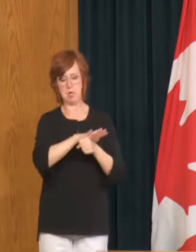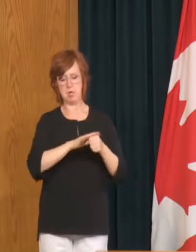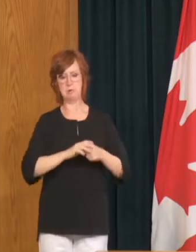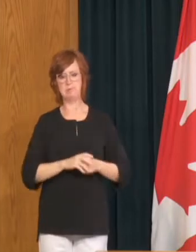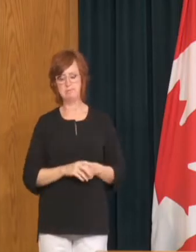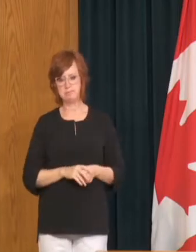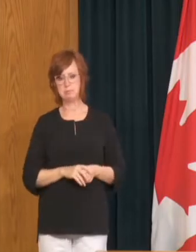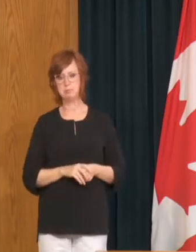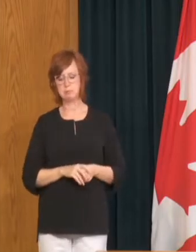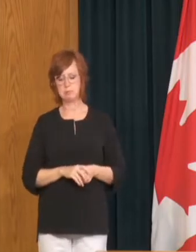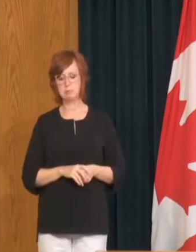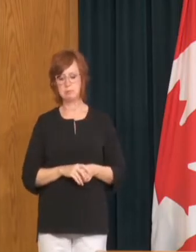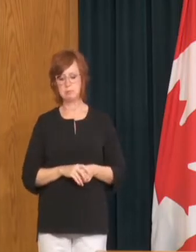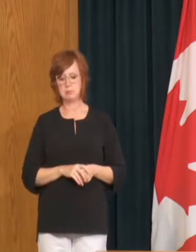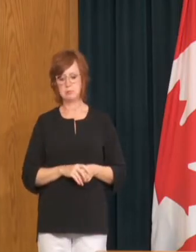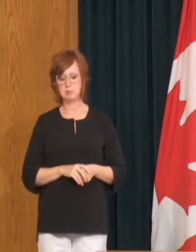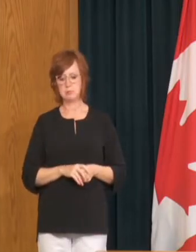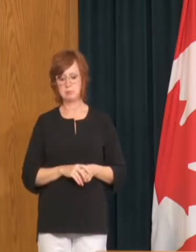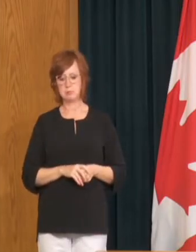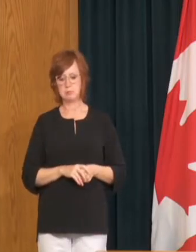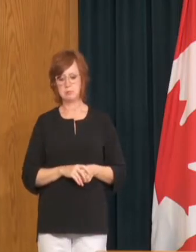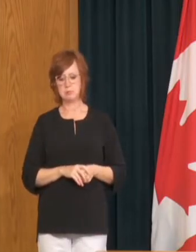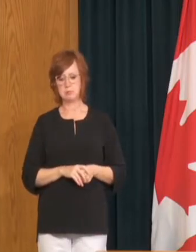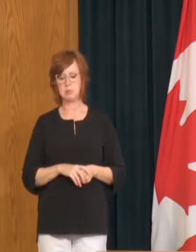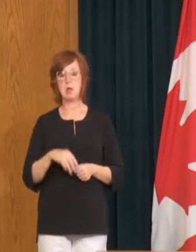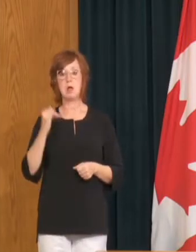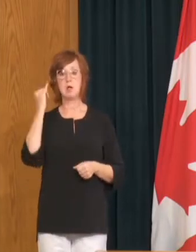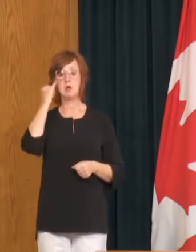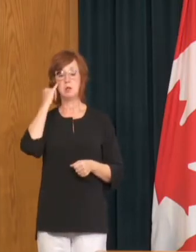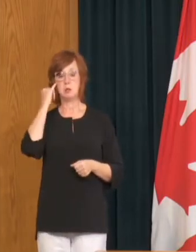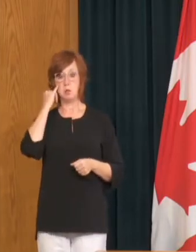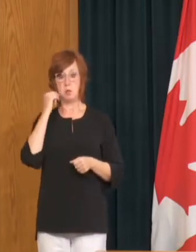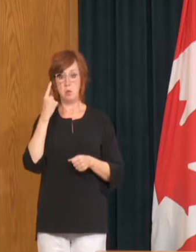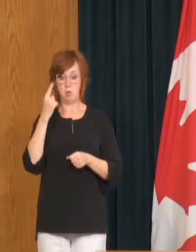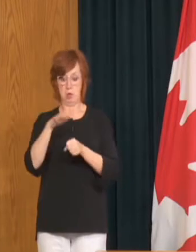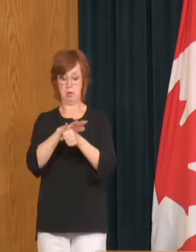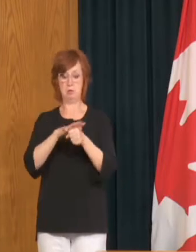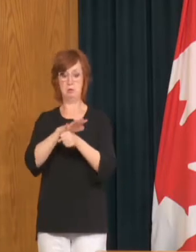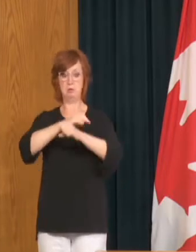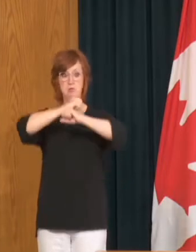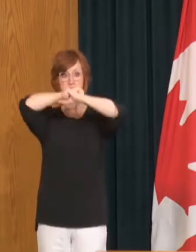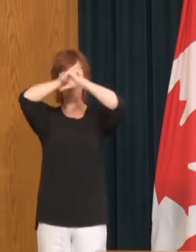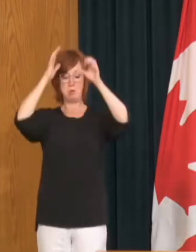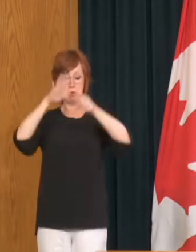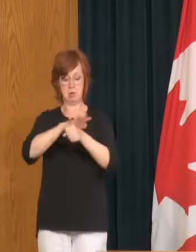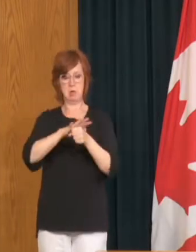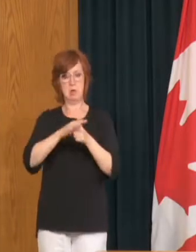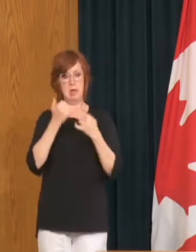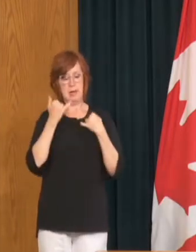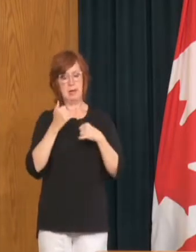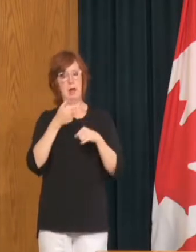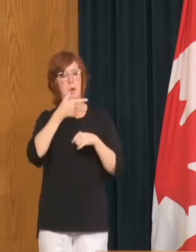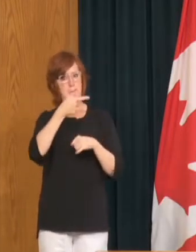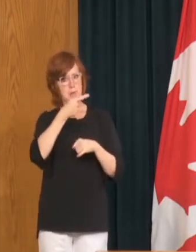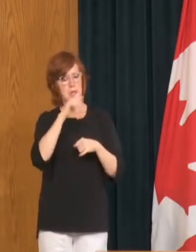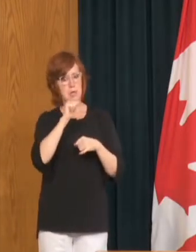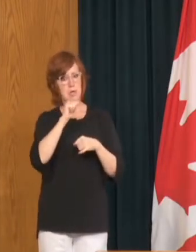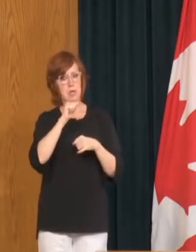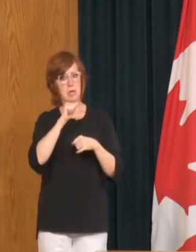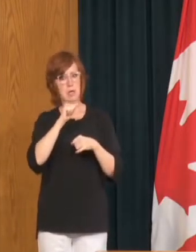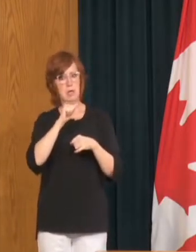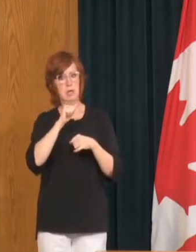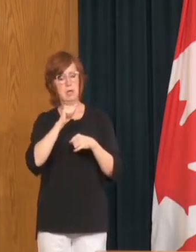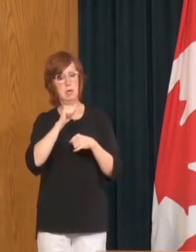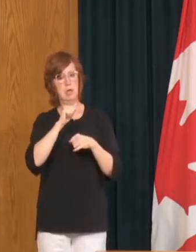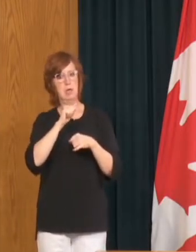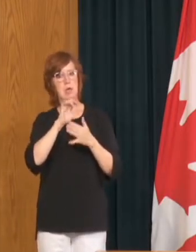when if there's an outbreak in a local area or transmission increases, and right now there's a caution for Prince Albert, we have to watch that. But